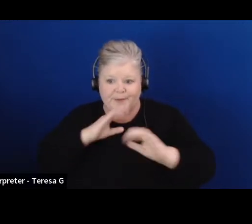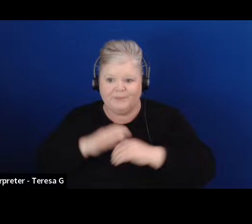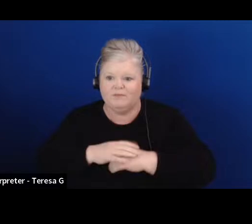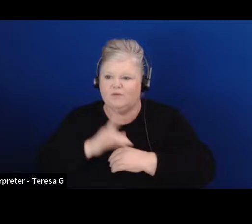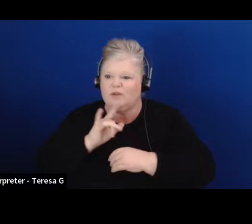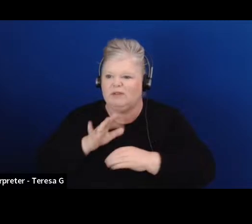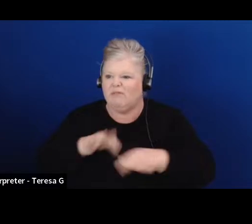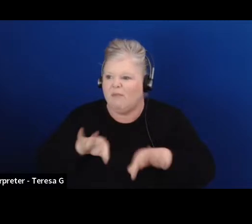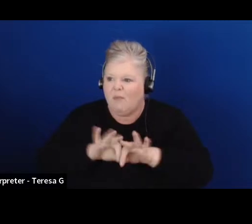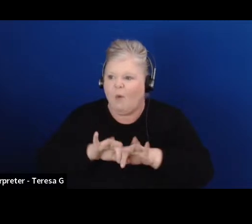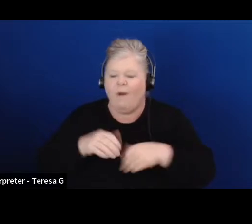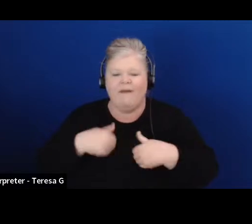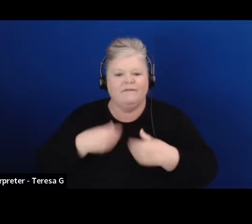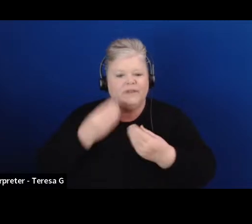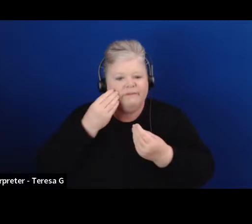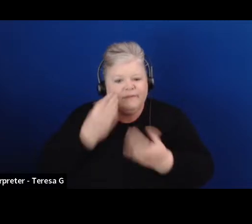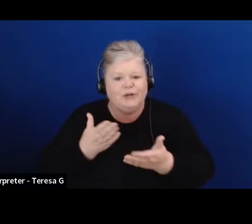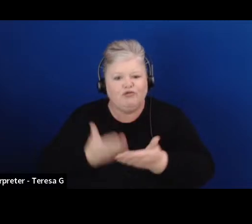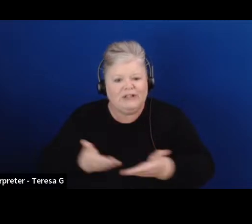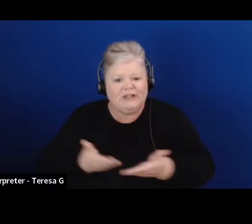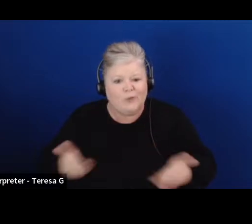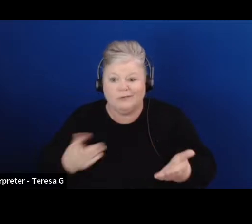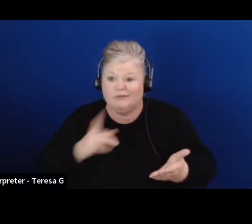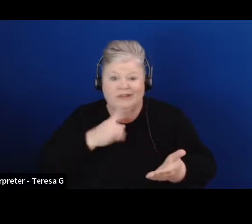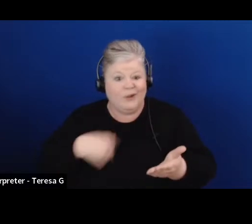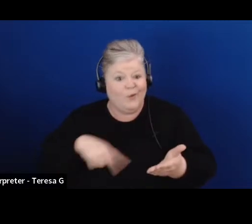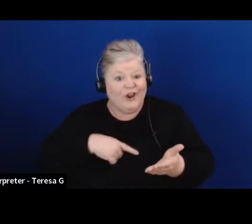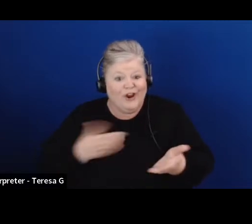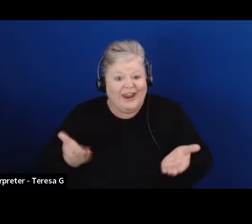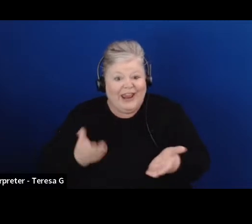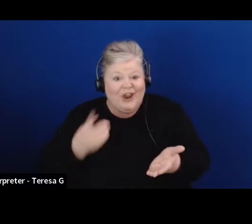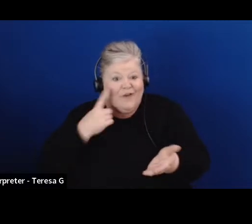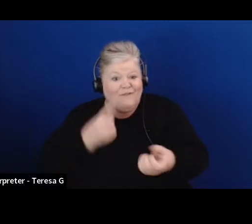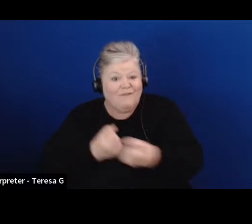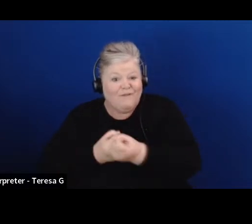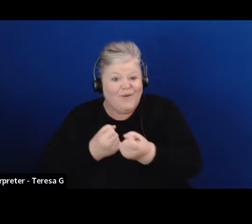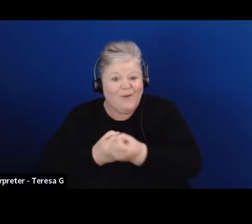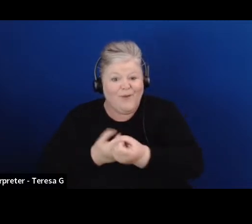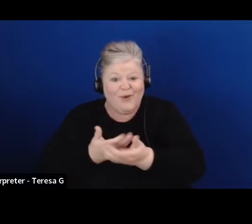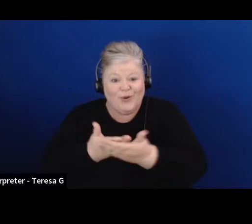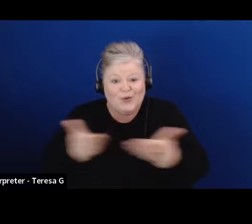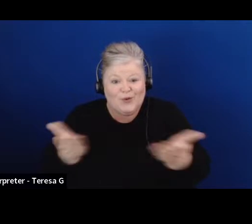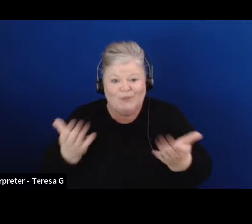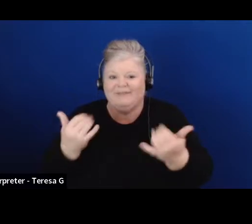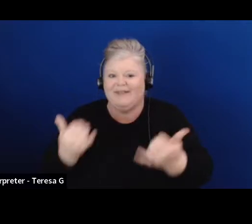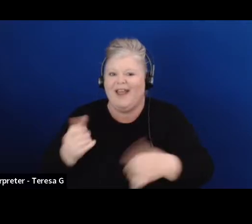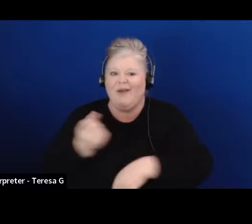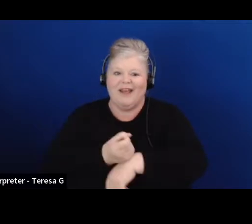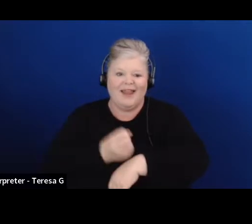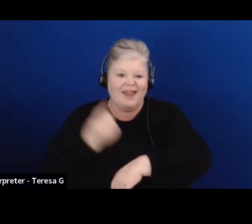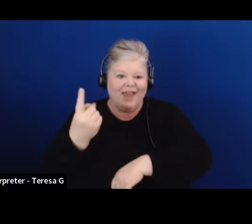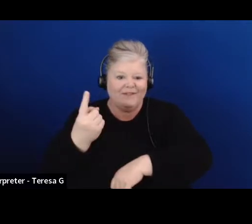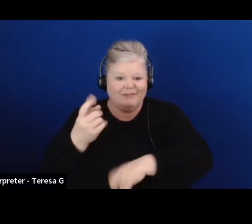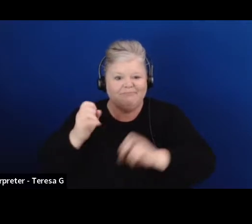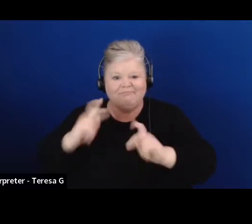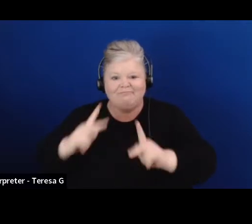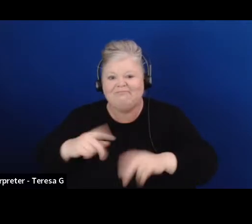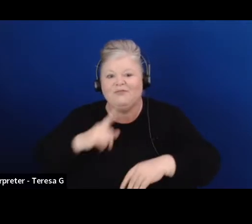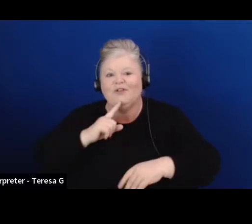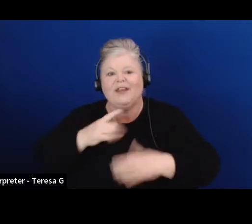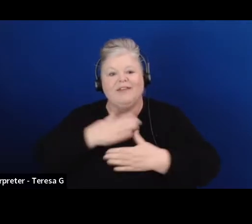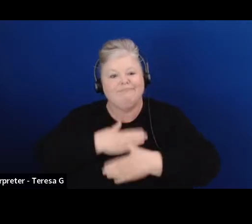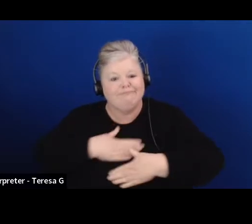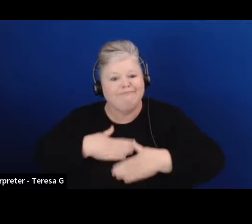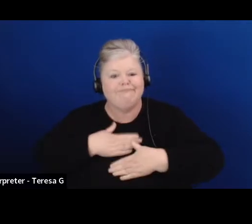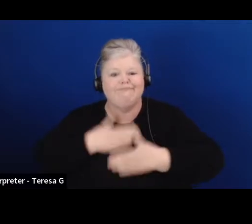and resources, and we are here for you. And it's 11 o'clock, and I just want to say I'm grateful for all of